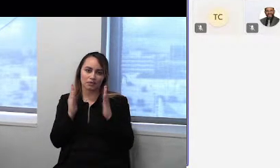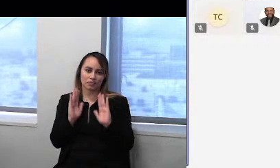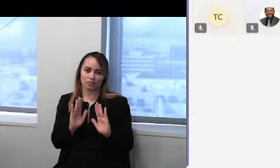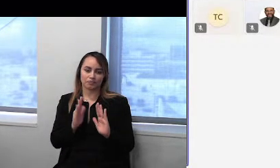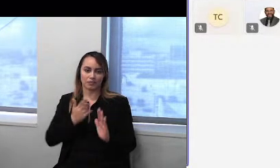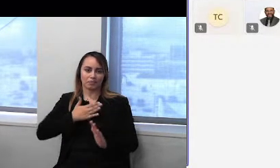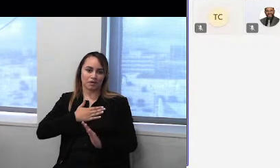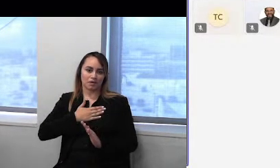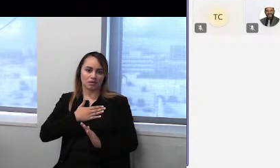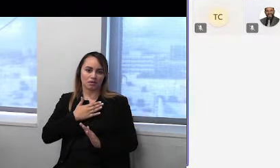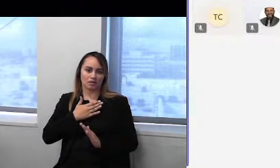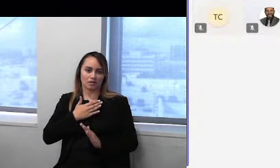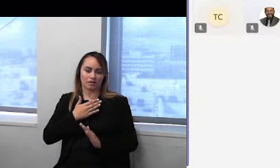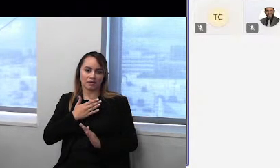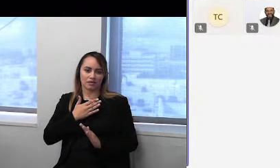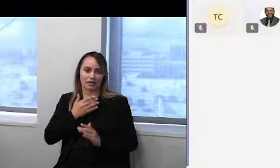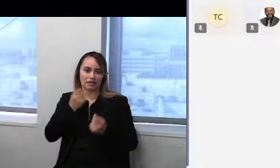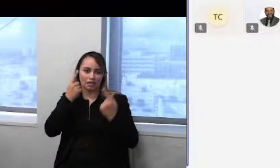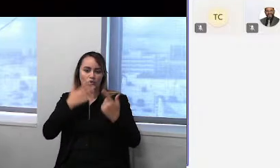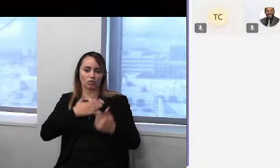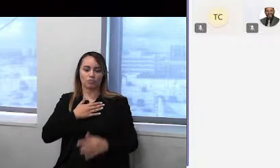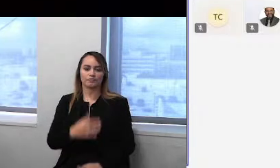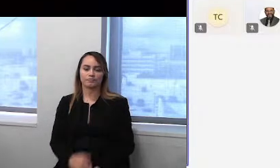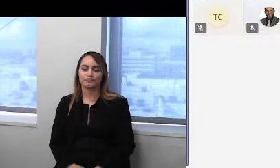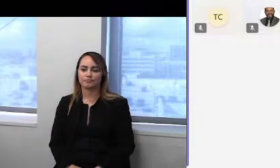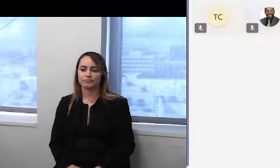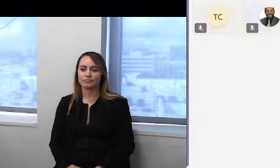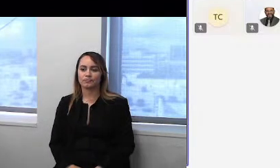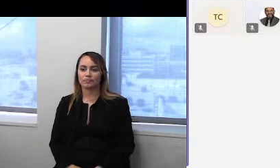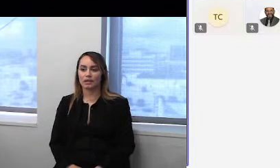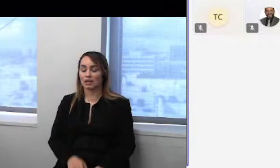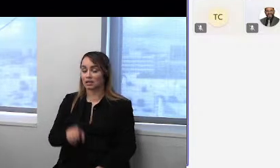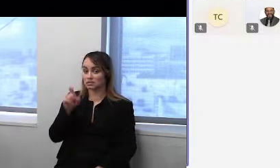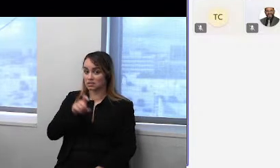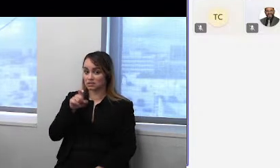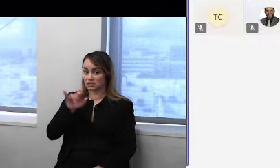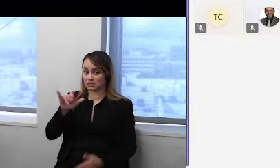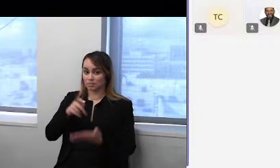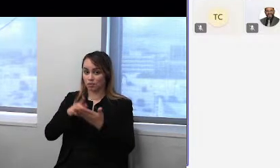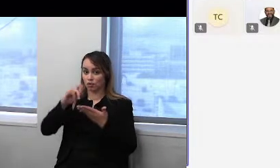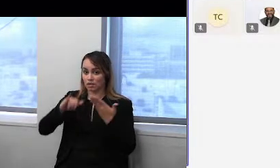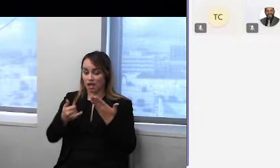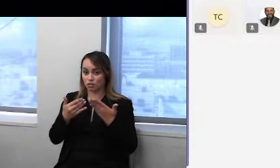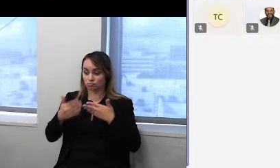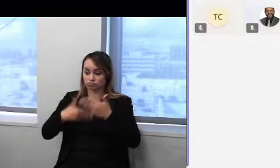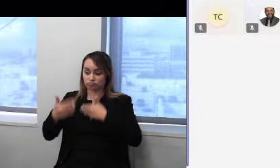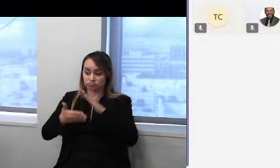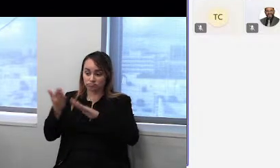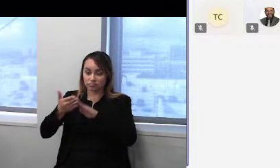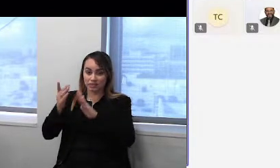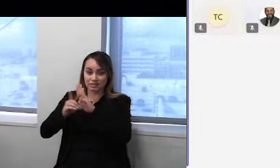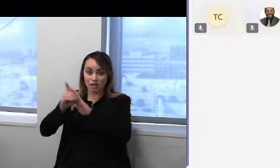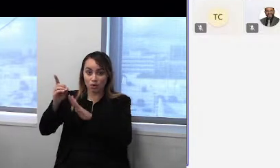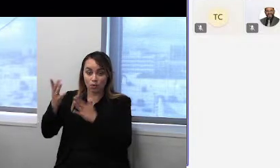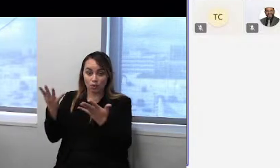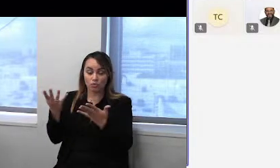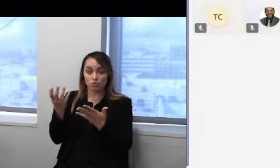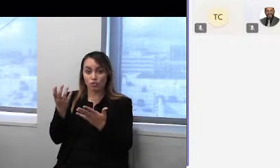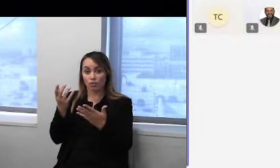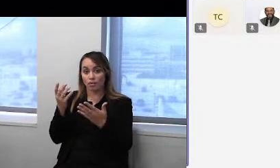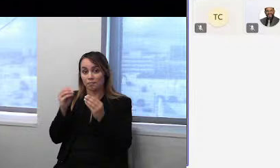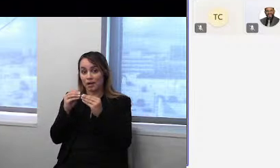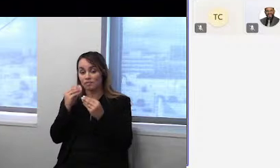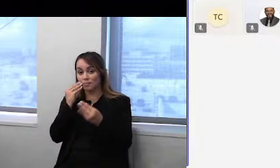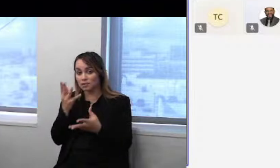And you need that project to advance, I guess, in development before you'll have that level of detail? Yes, I will say yes.